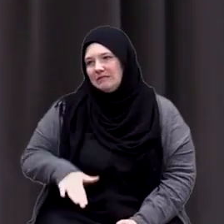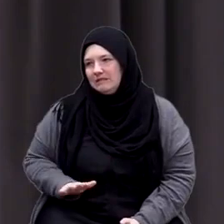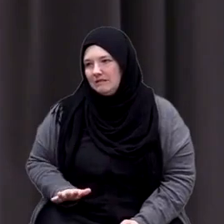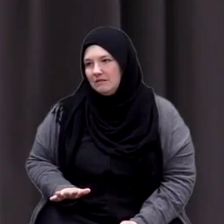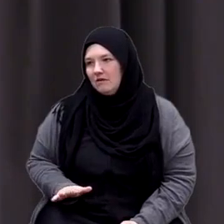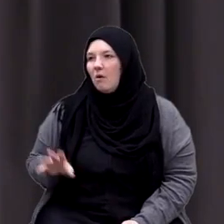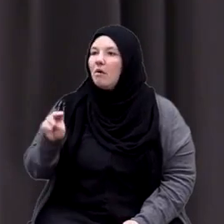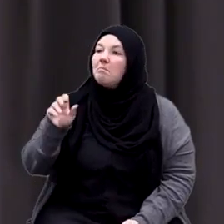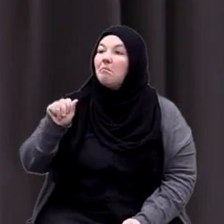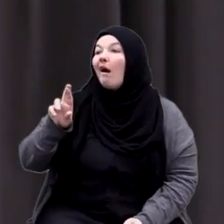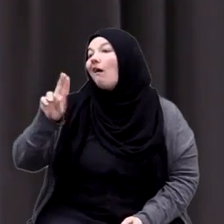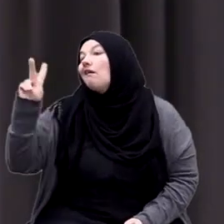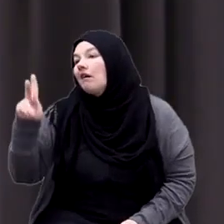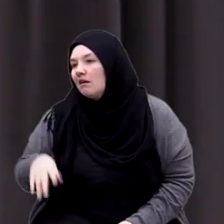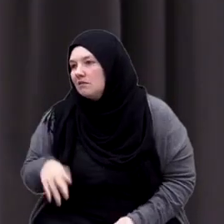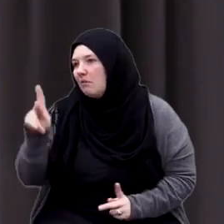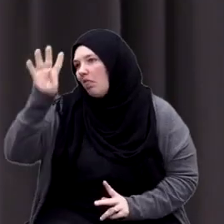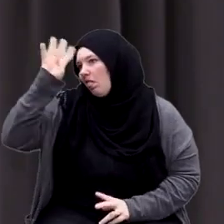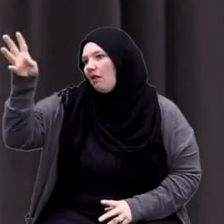Or Mark.